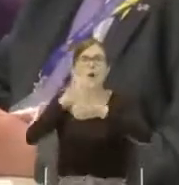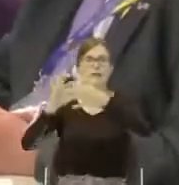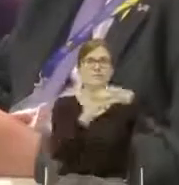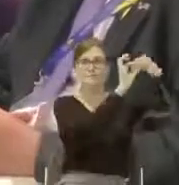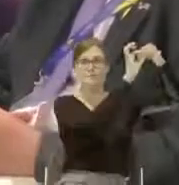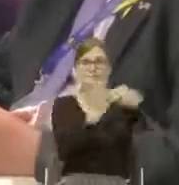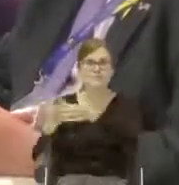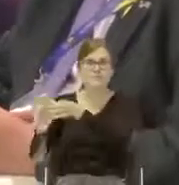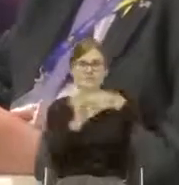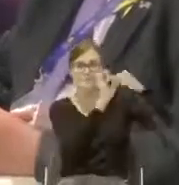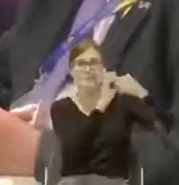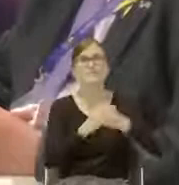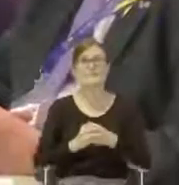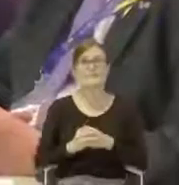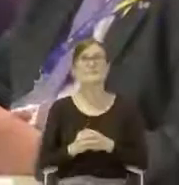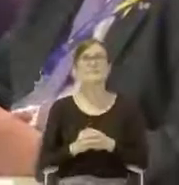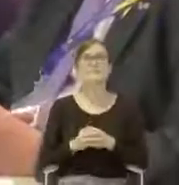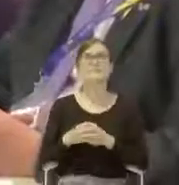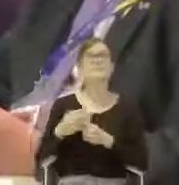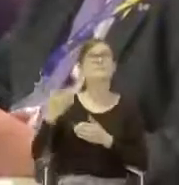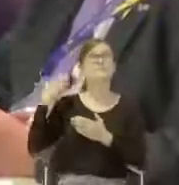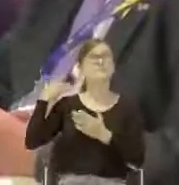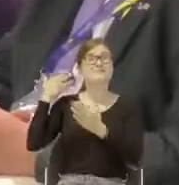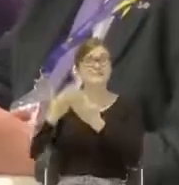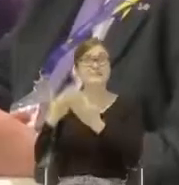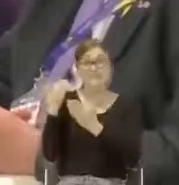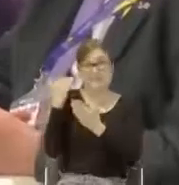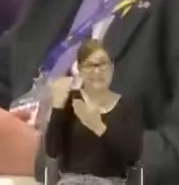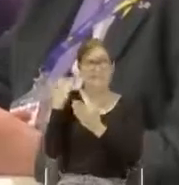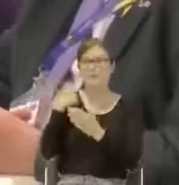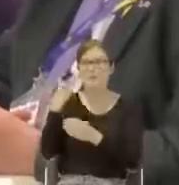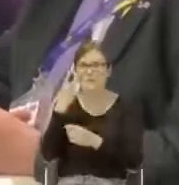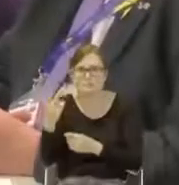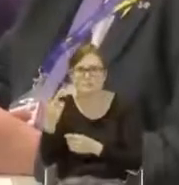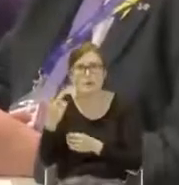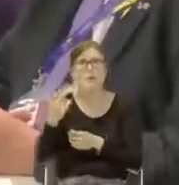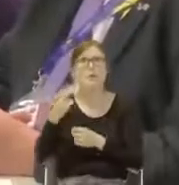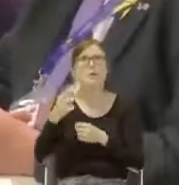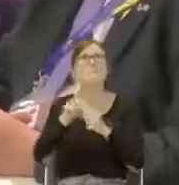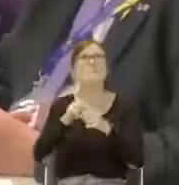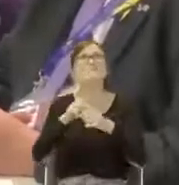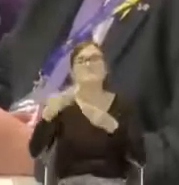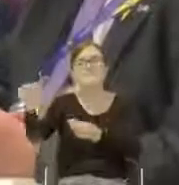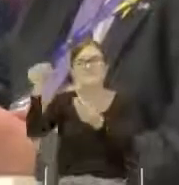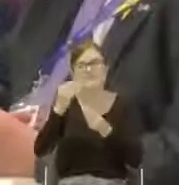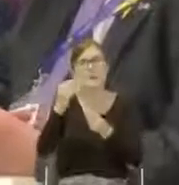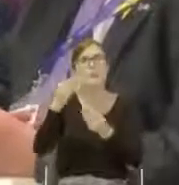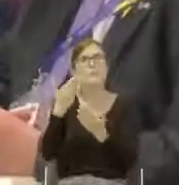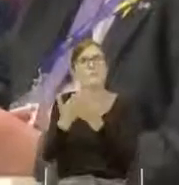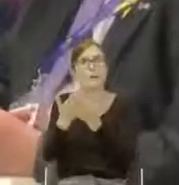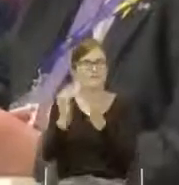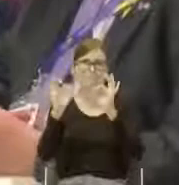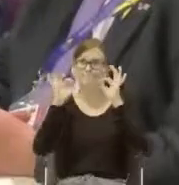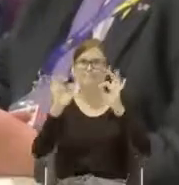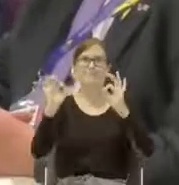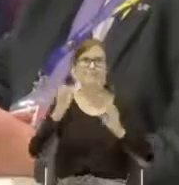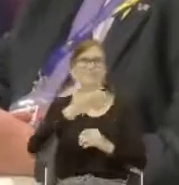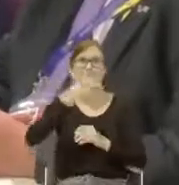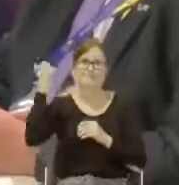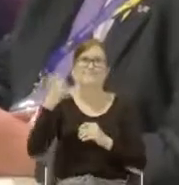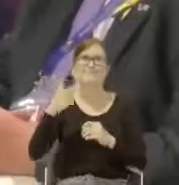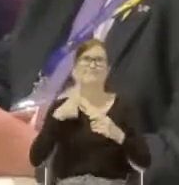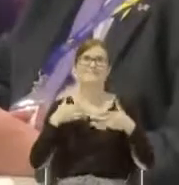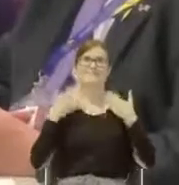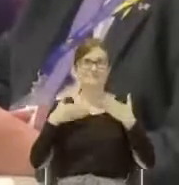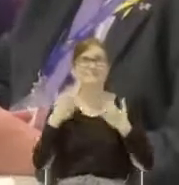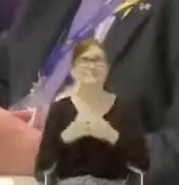high-level meetings from the Office of PGA. This one has created opportunities. It's just very timely for us to discuss during